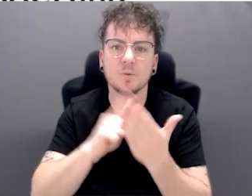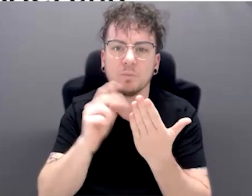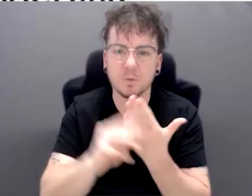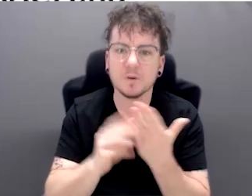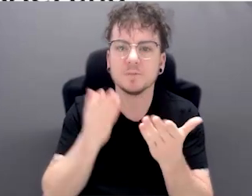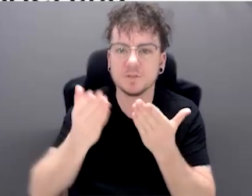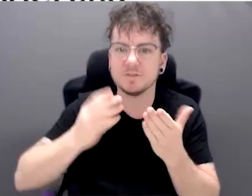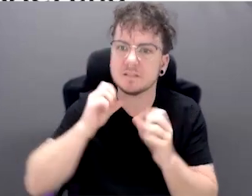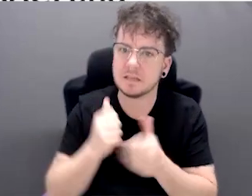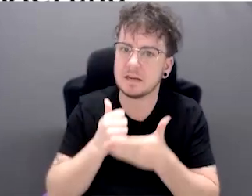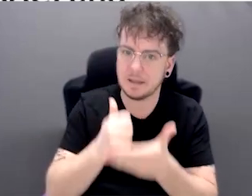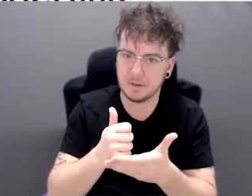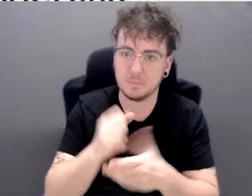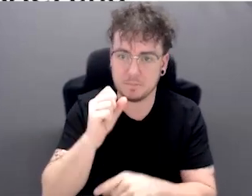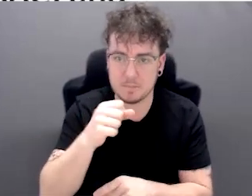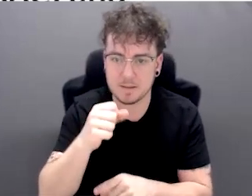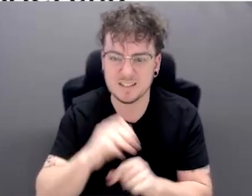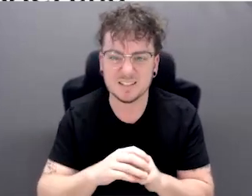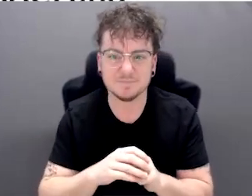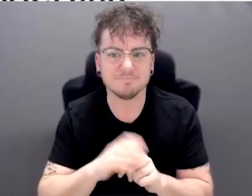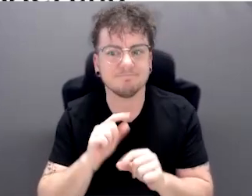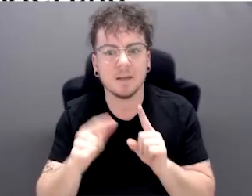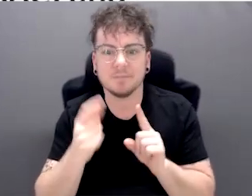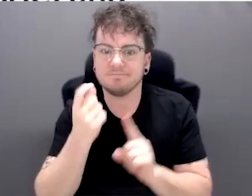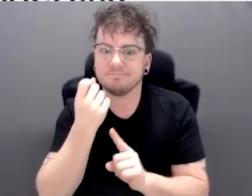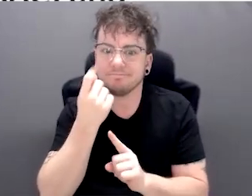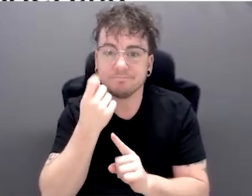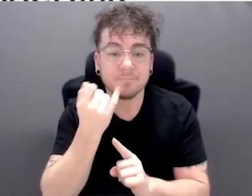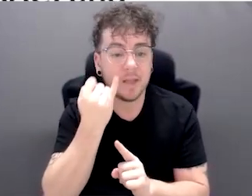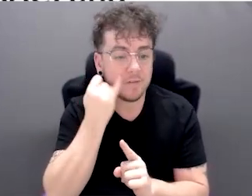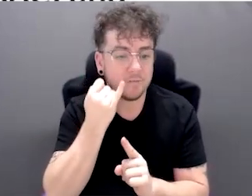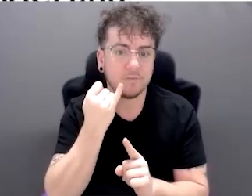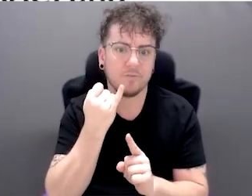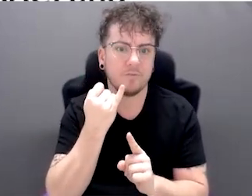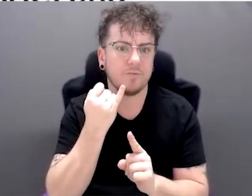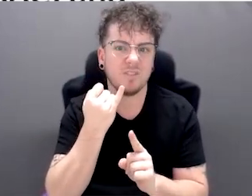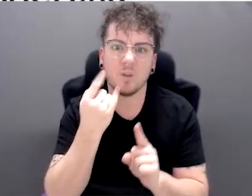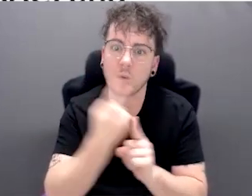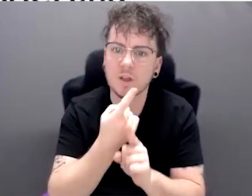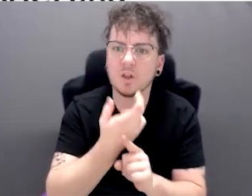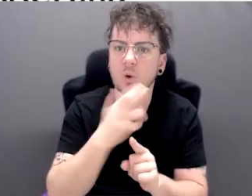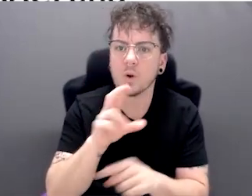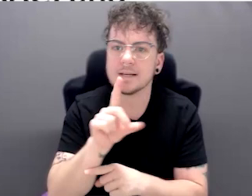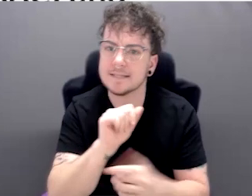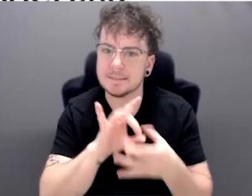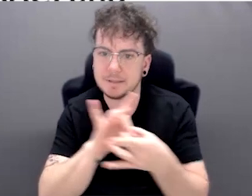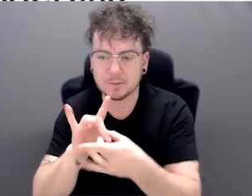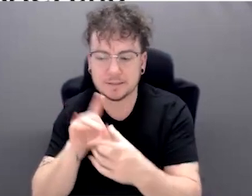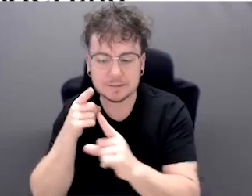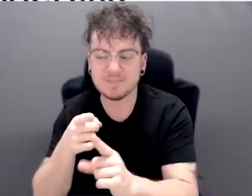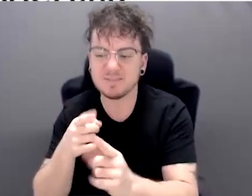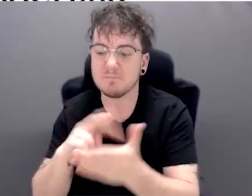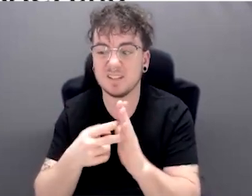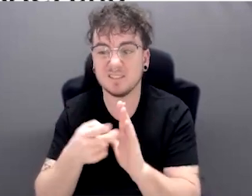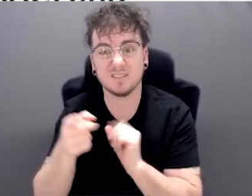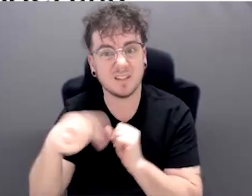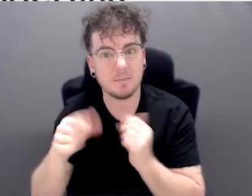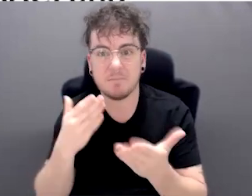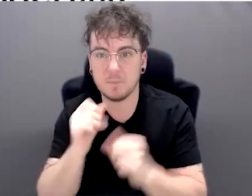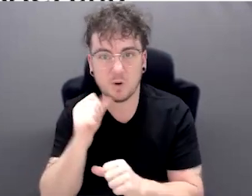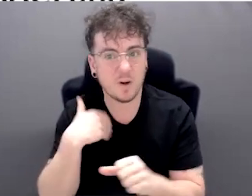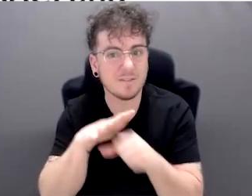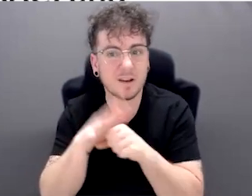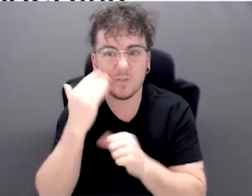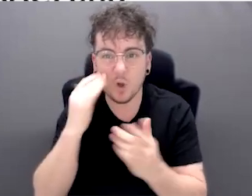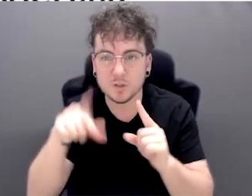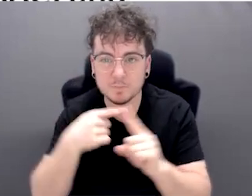efforts. However, whether mainstream or disability related, they can lack awareness and knowledge of speech disabilities and thus